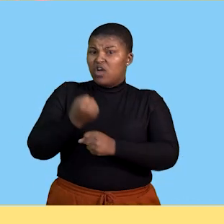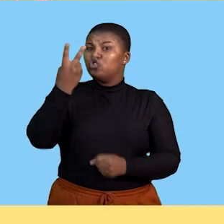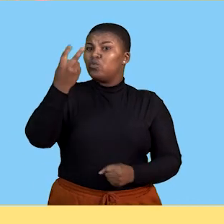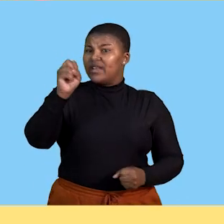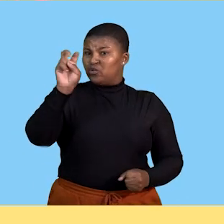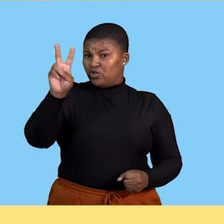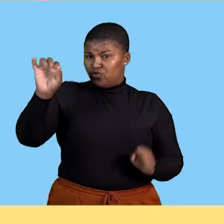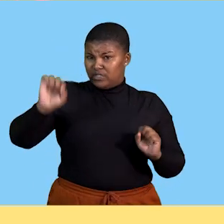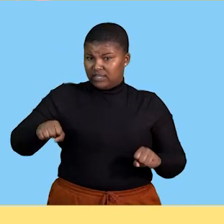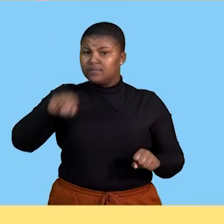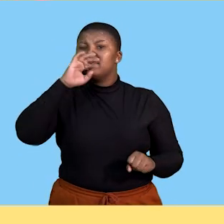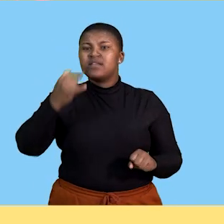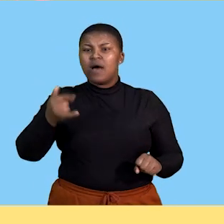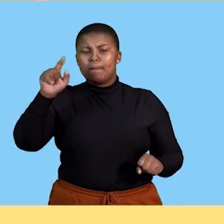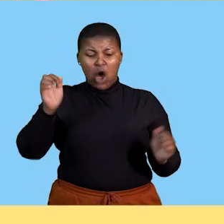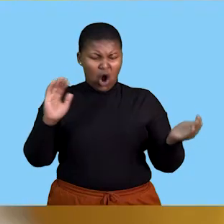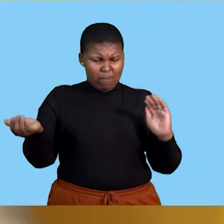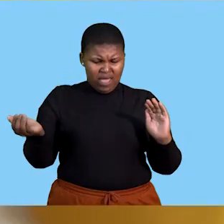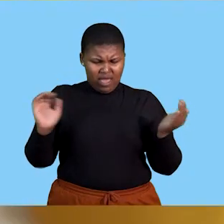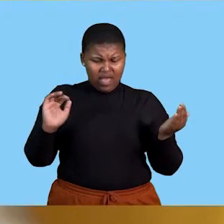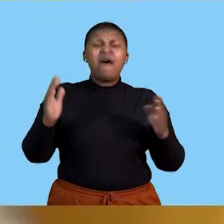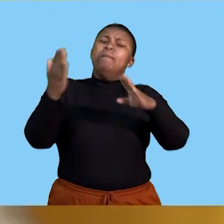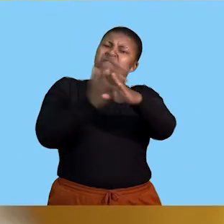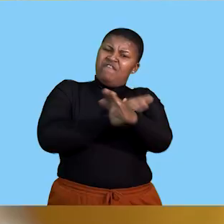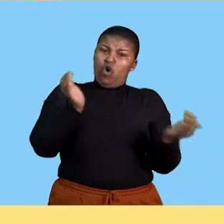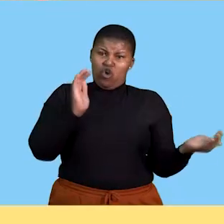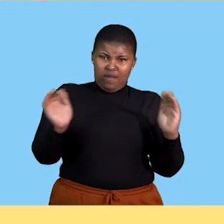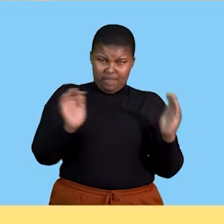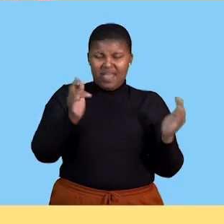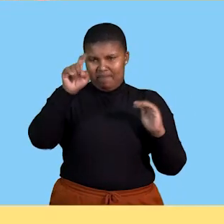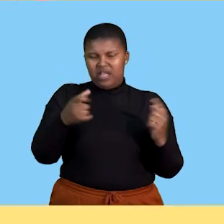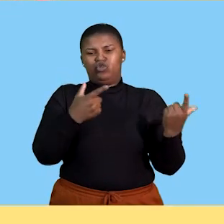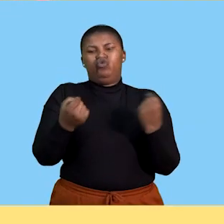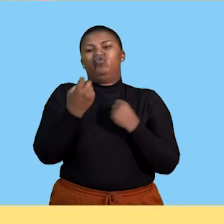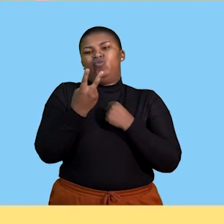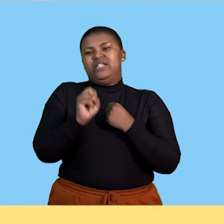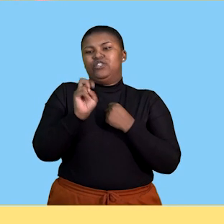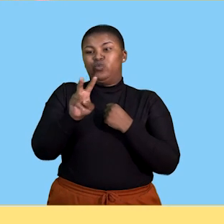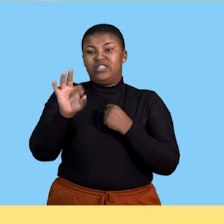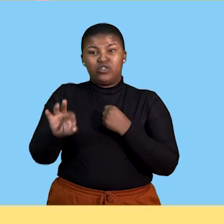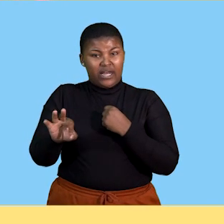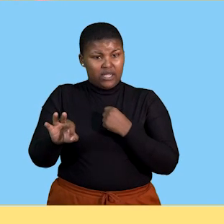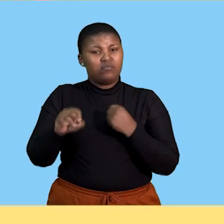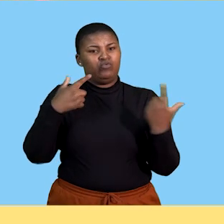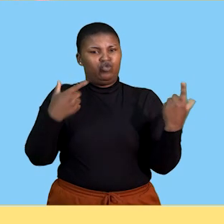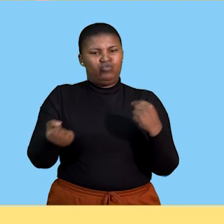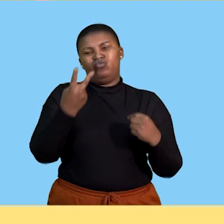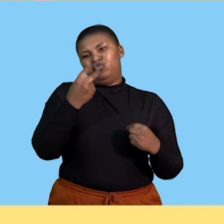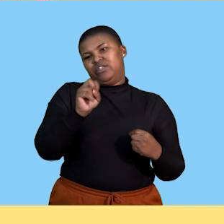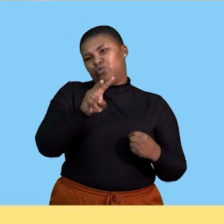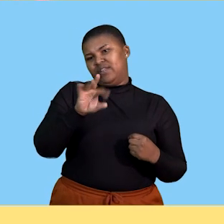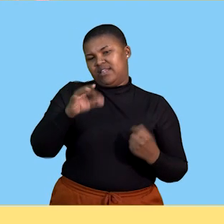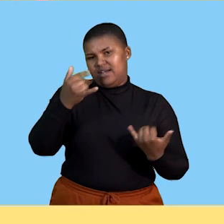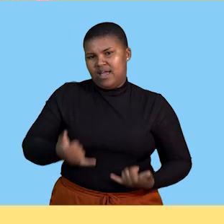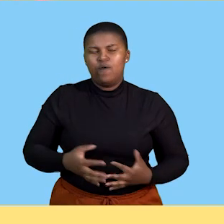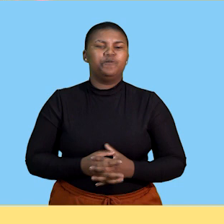2022. Now we need to compare, but for us to compare, we need the 2023 one. So let's go and calculate the